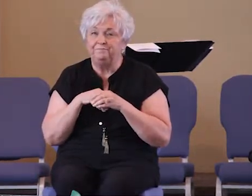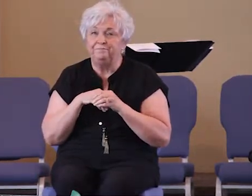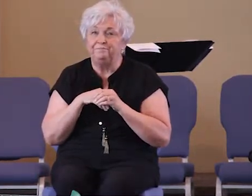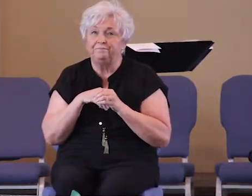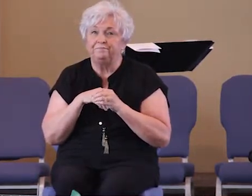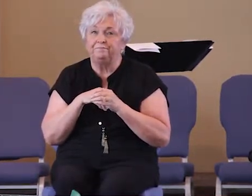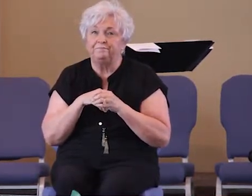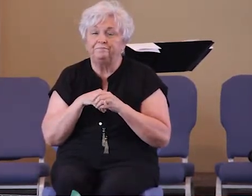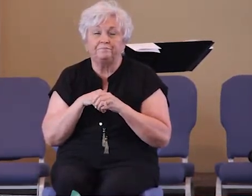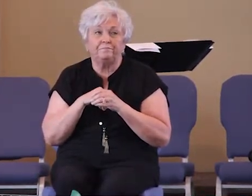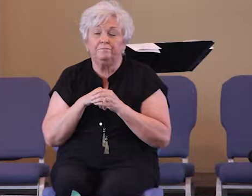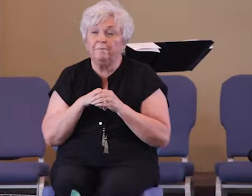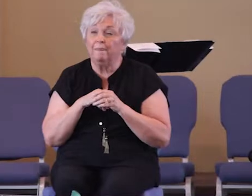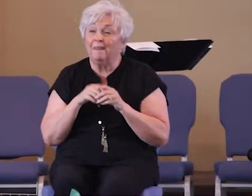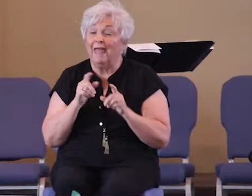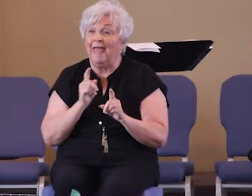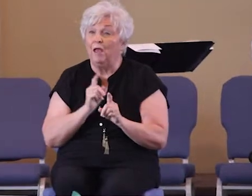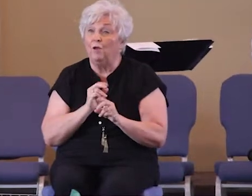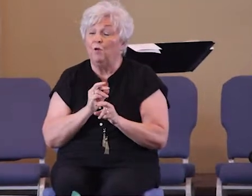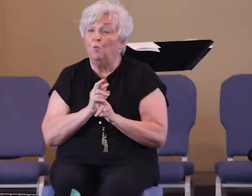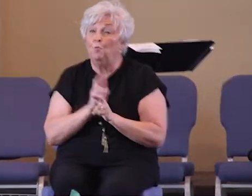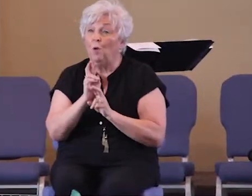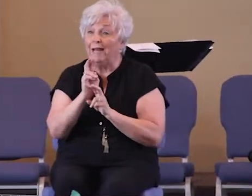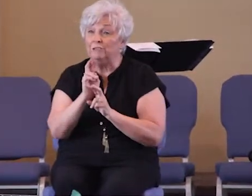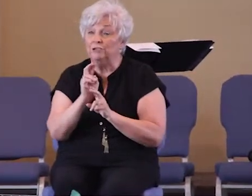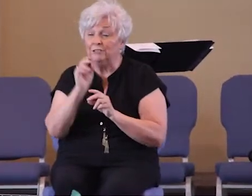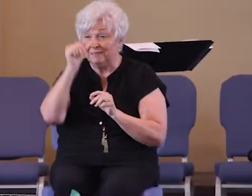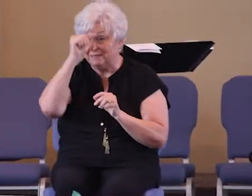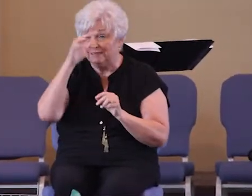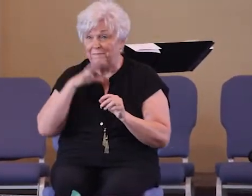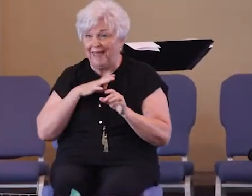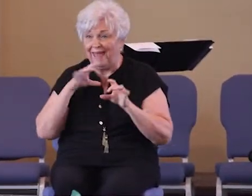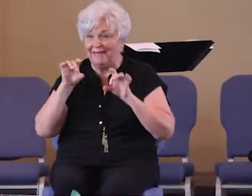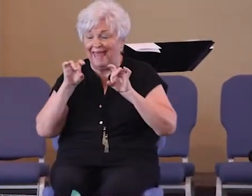A righteous man hates falsehood.